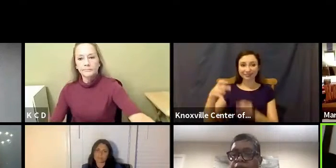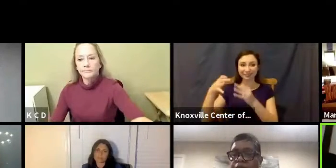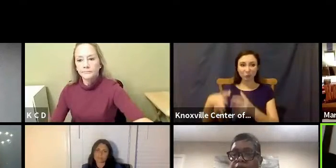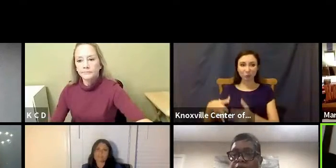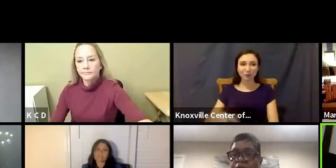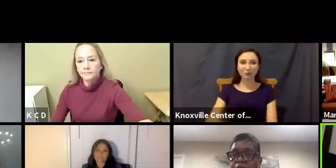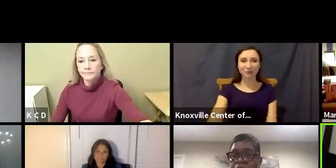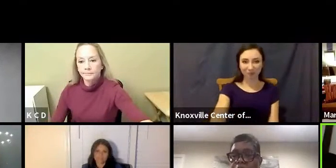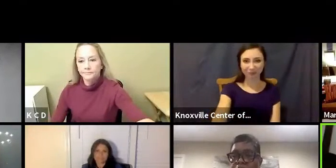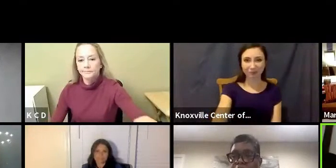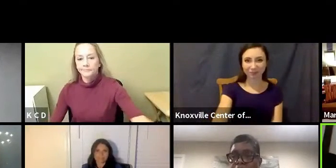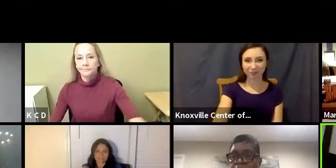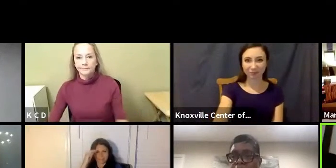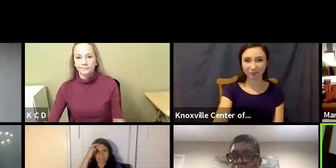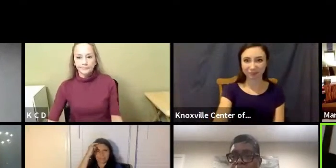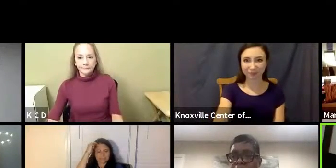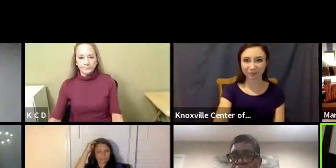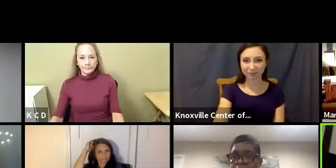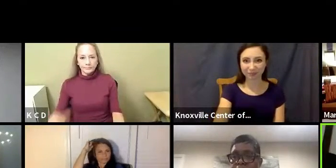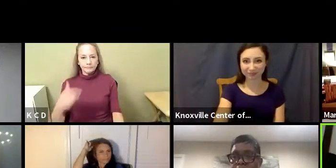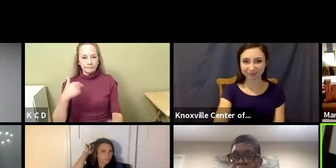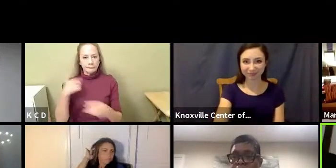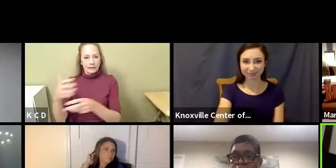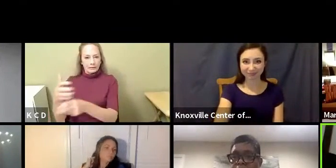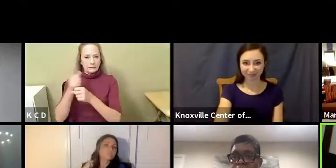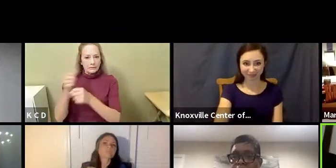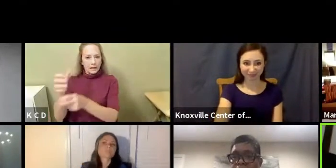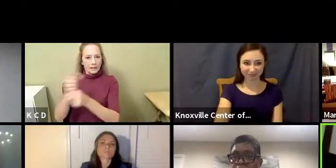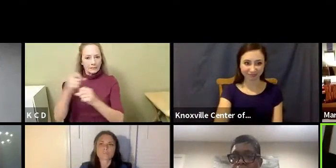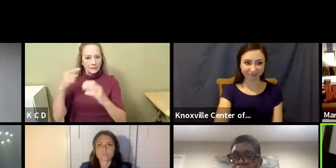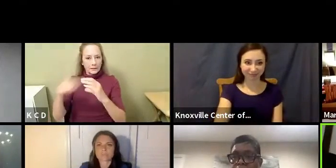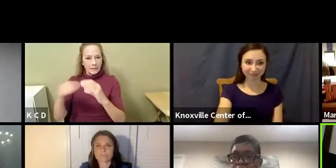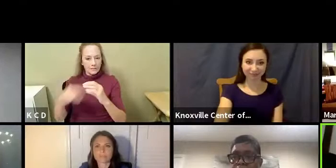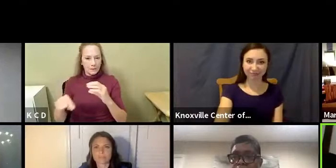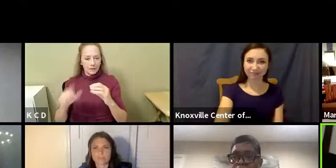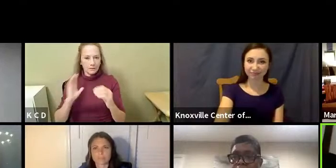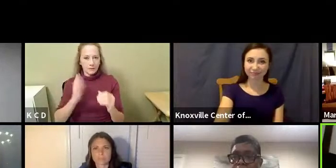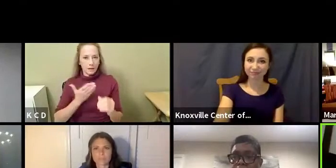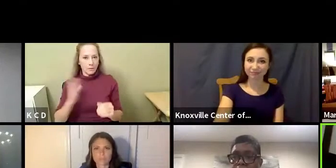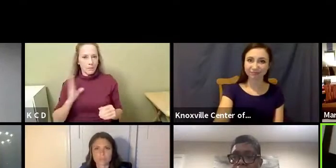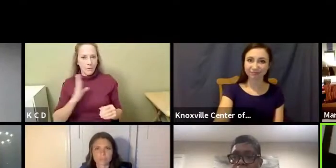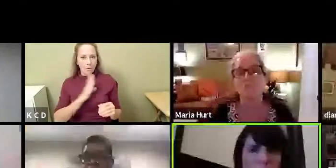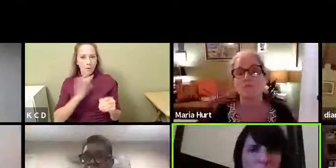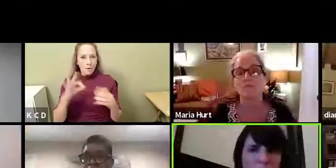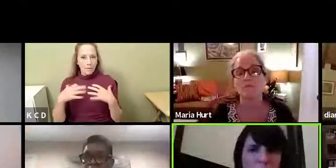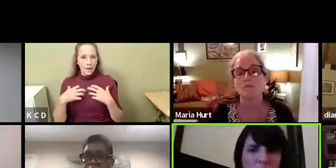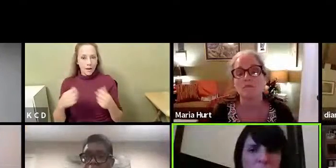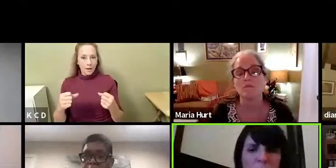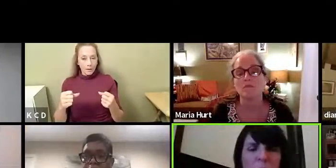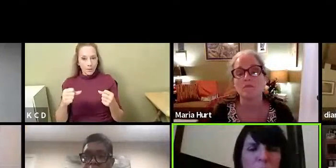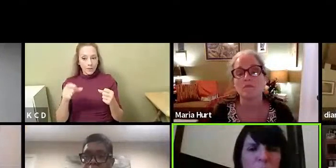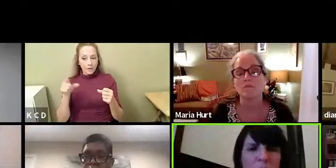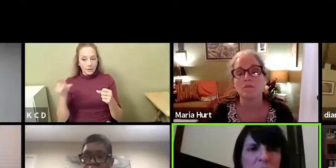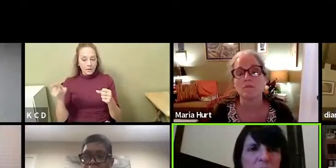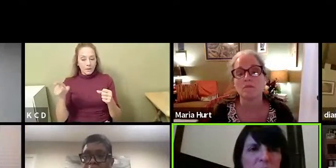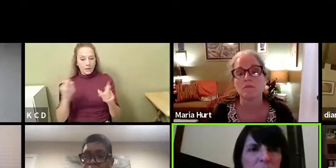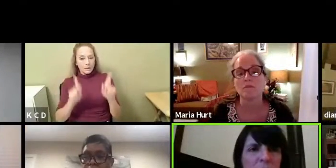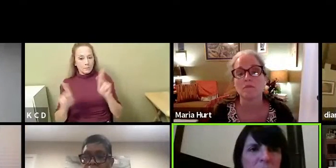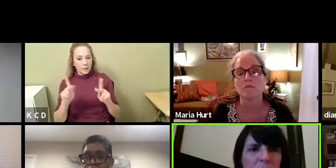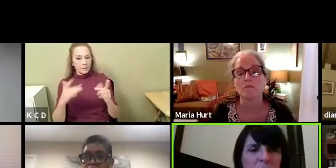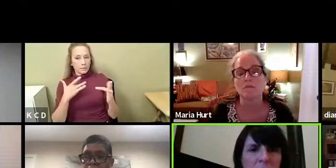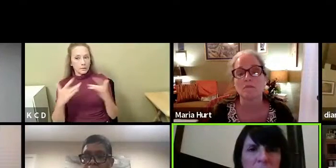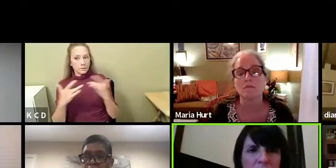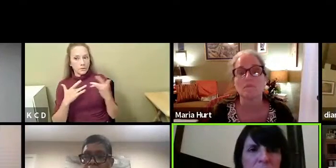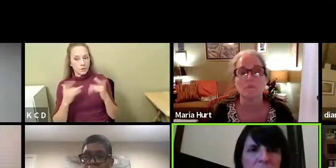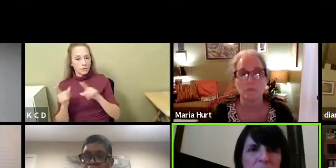few emails today in our Board of Health box that people were concerned that they're going to polling